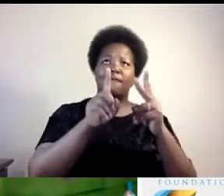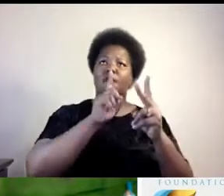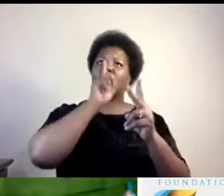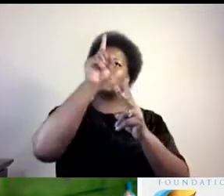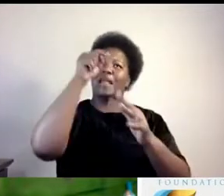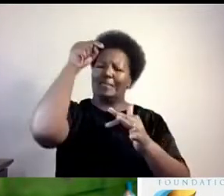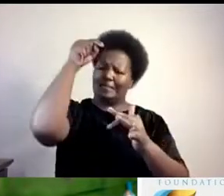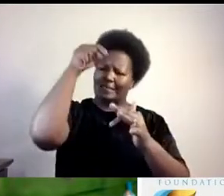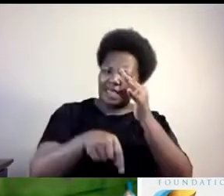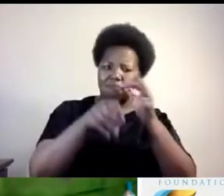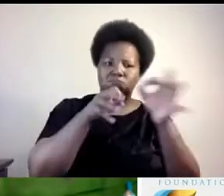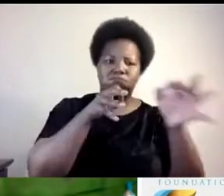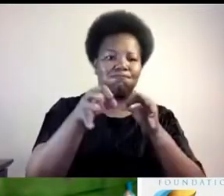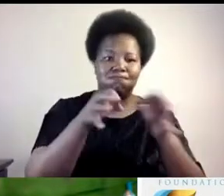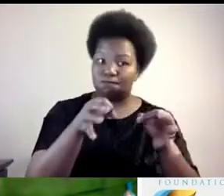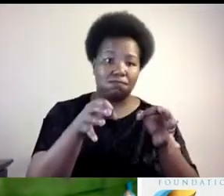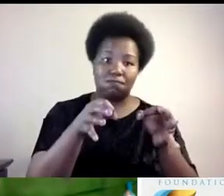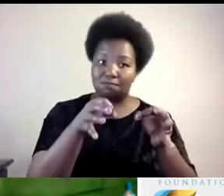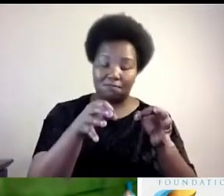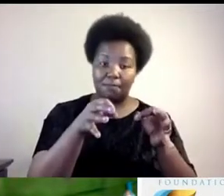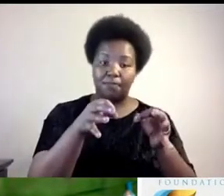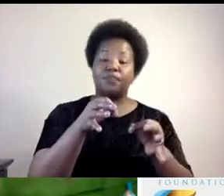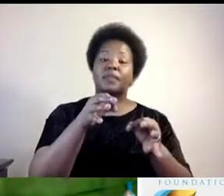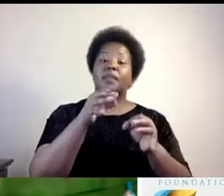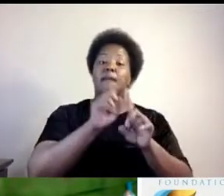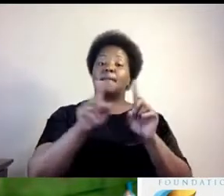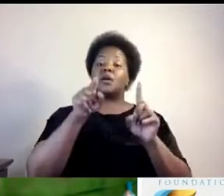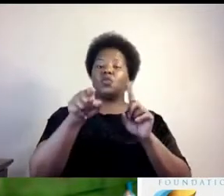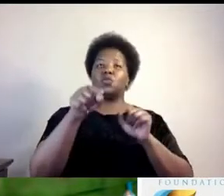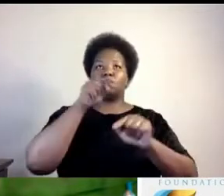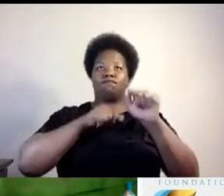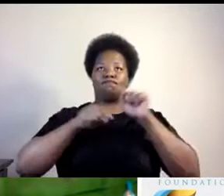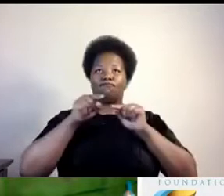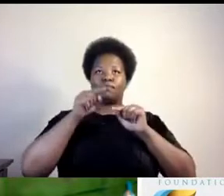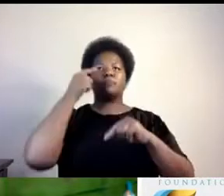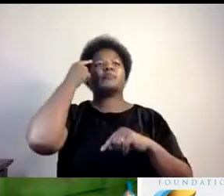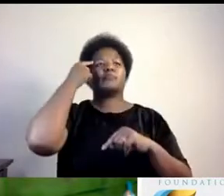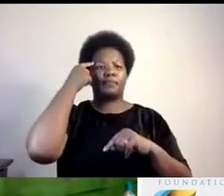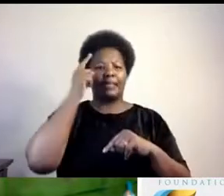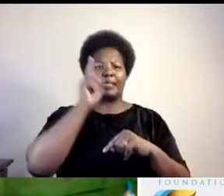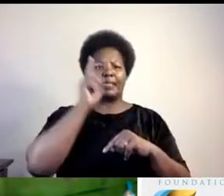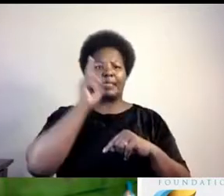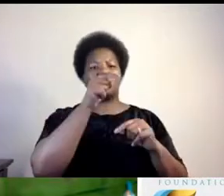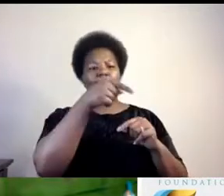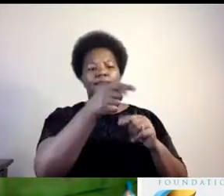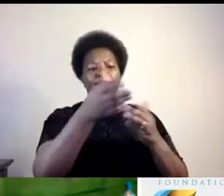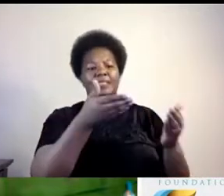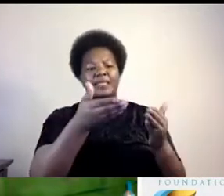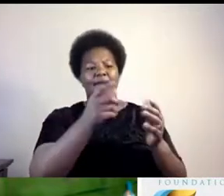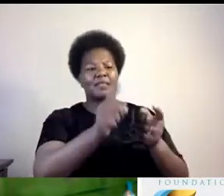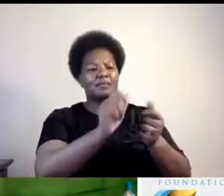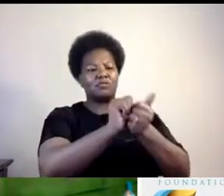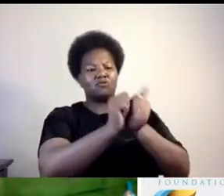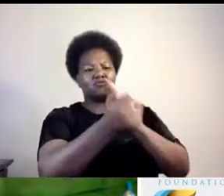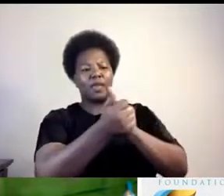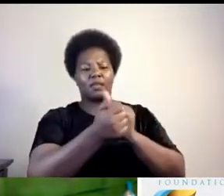okay for you to intentionally stop and ask yourself, well, what part of these services would you do different?